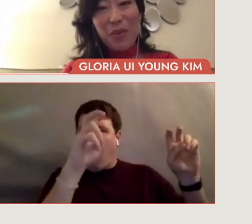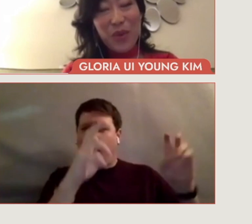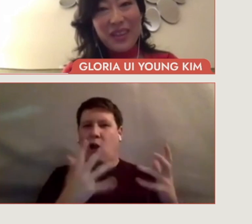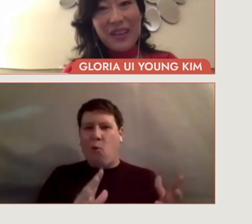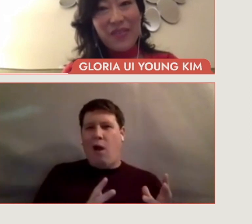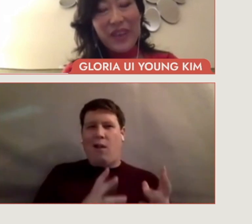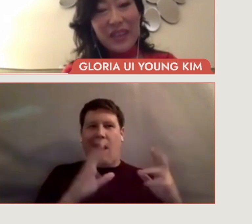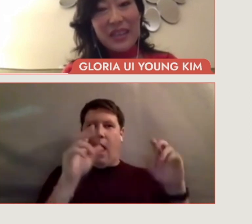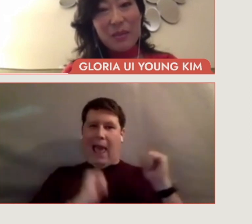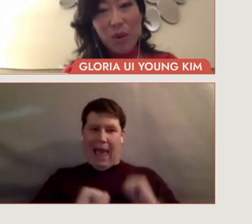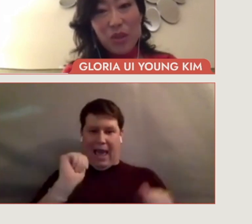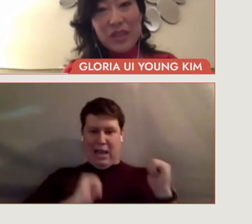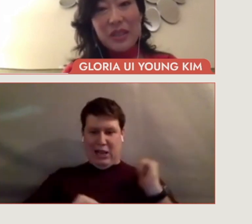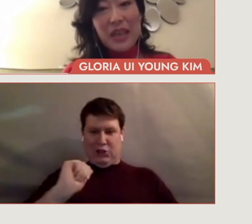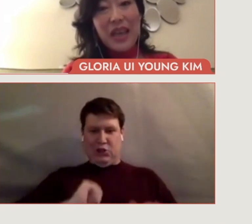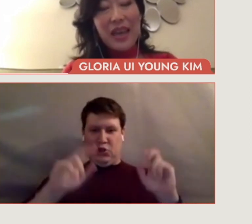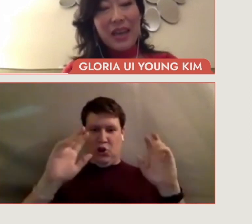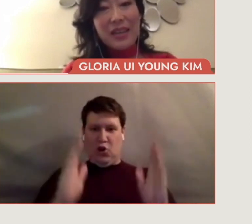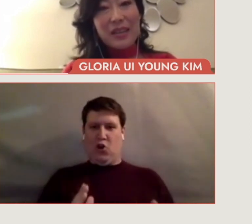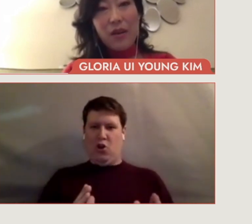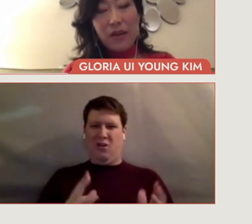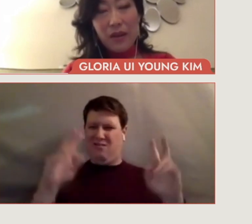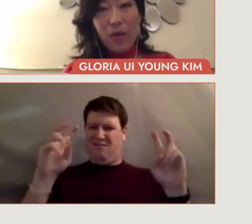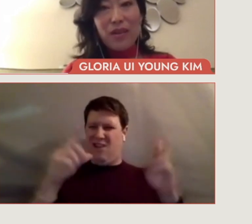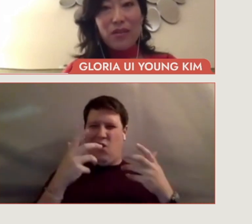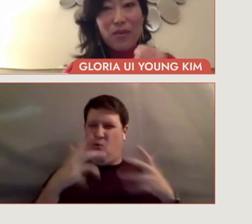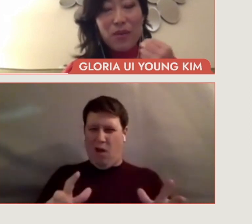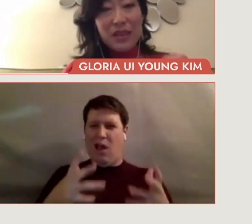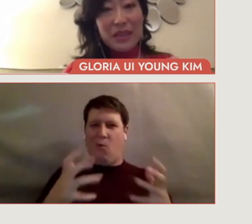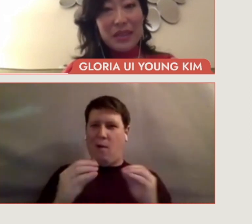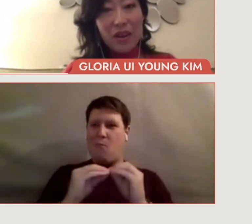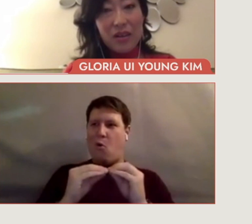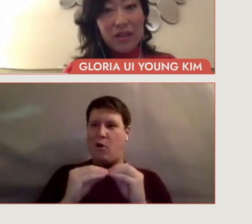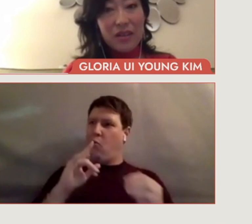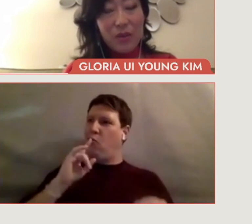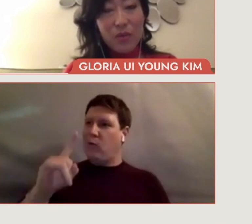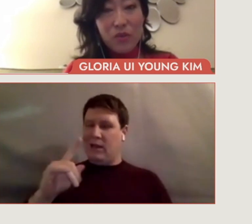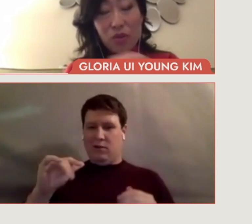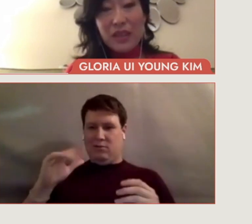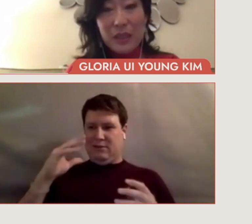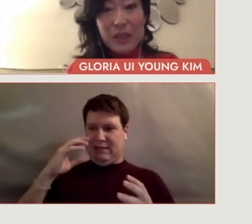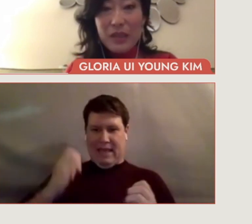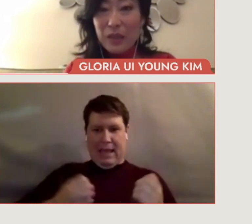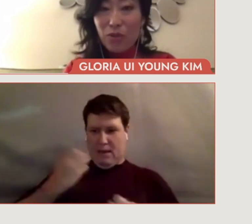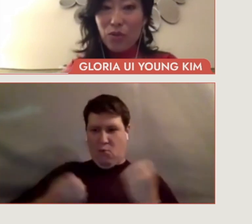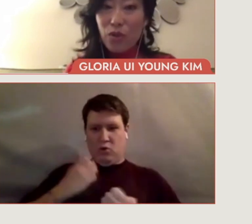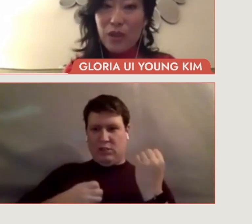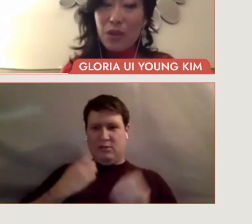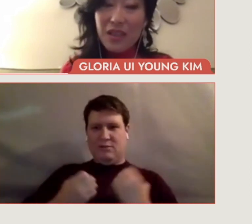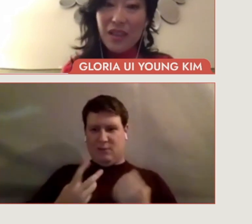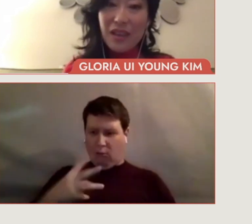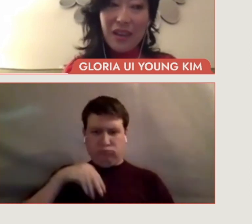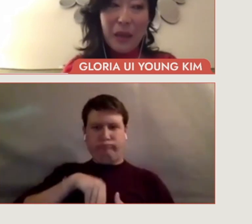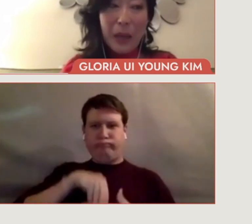that they were really feeling these emotions and going through these, you know, journeys, these internal journeys.